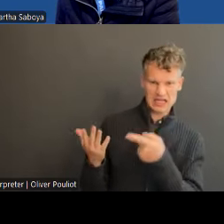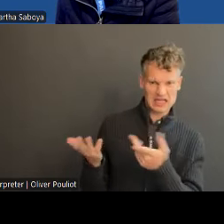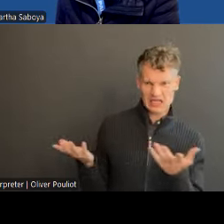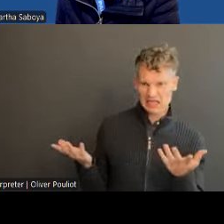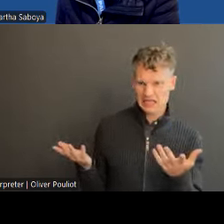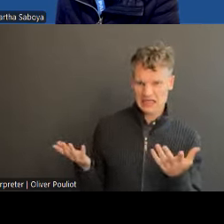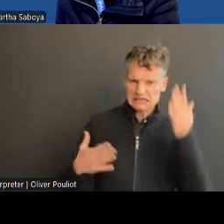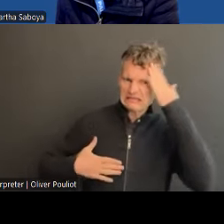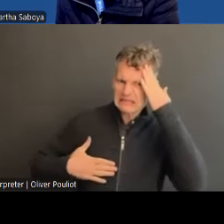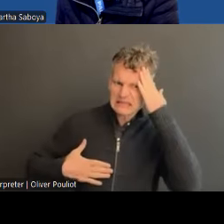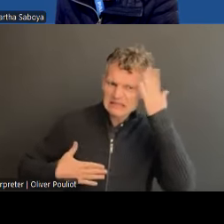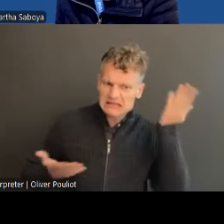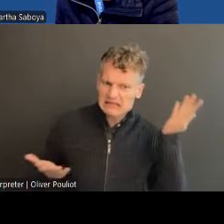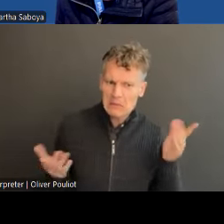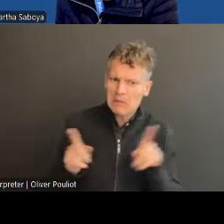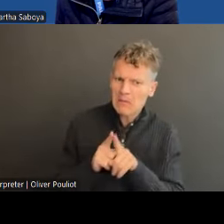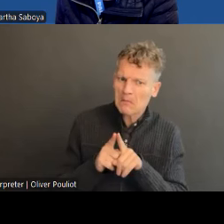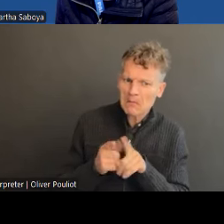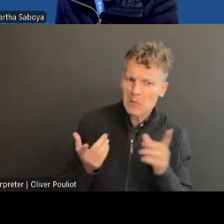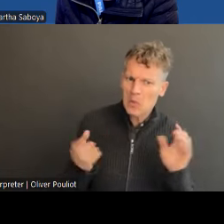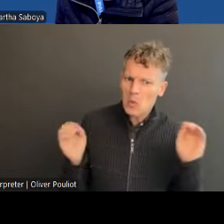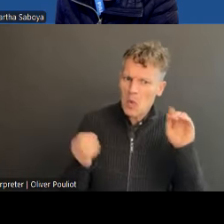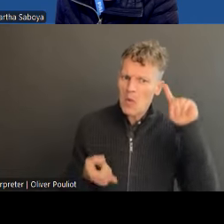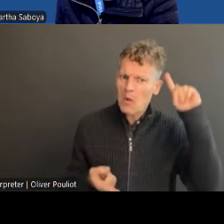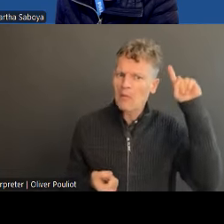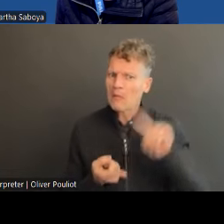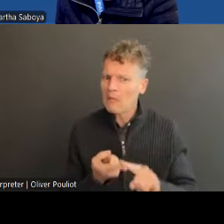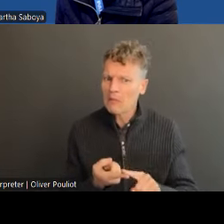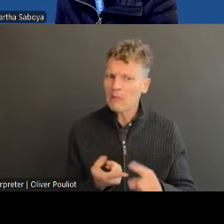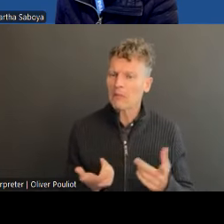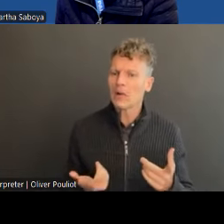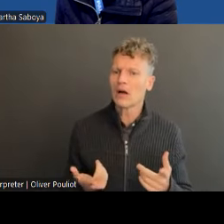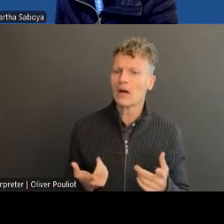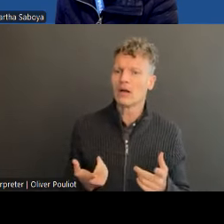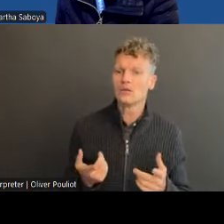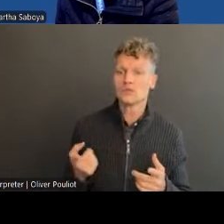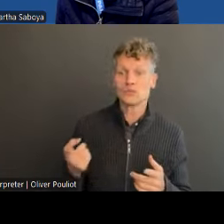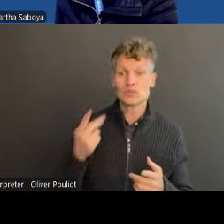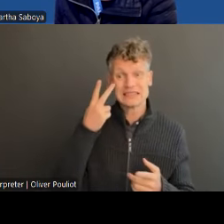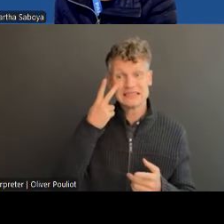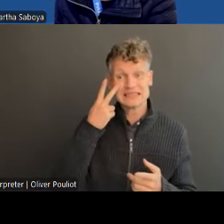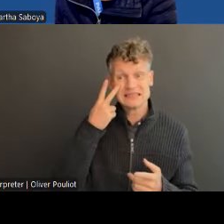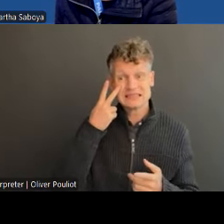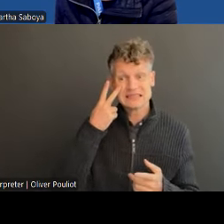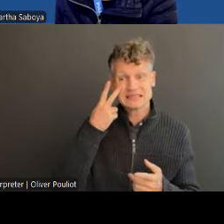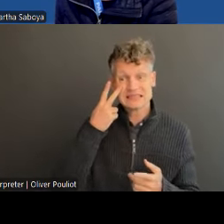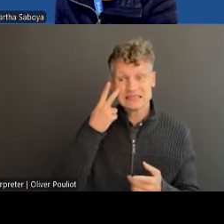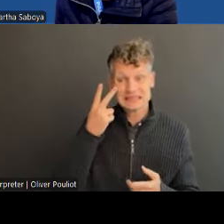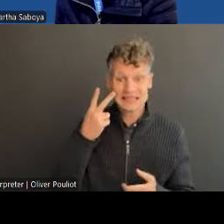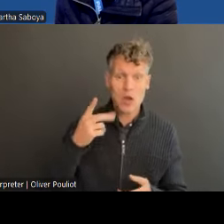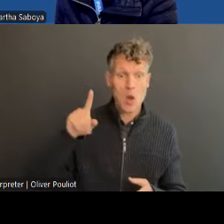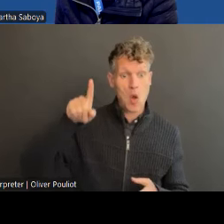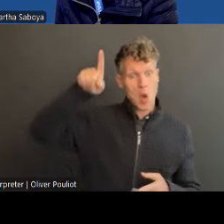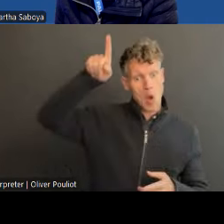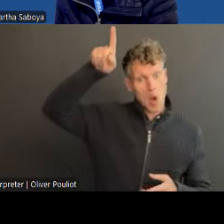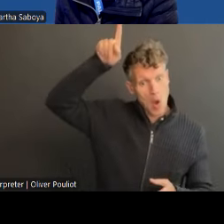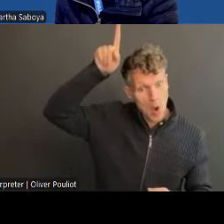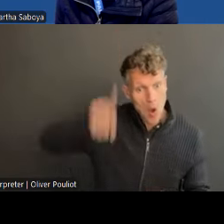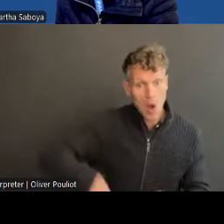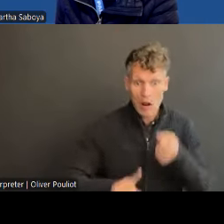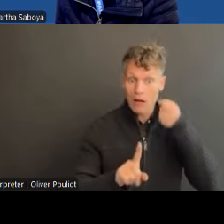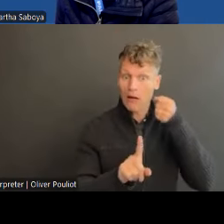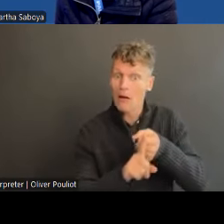see that not in all countries of the Americas we have populations affected by all these diseases. We have